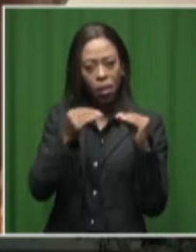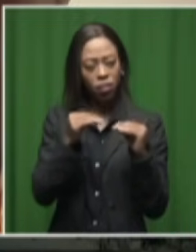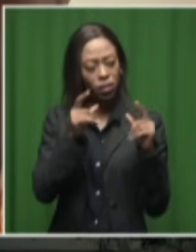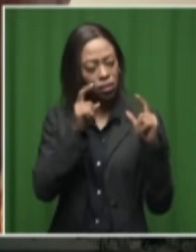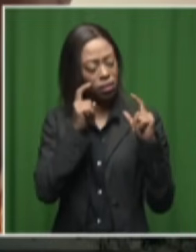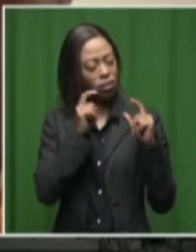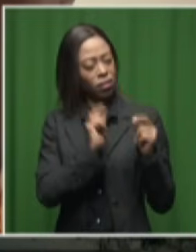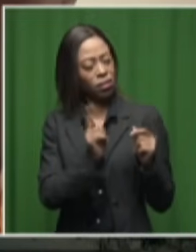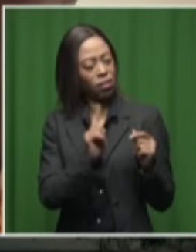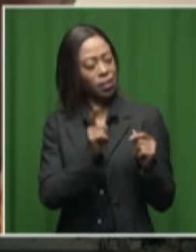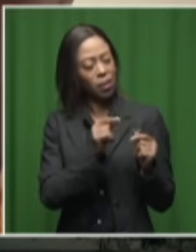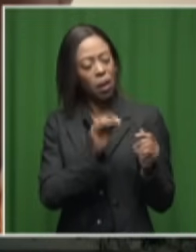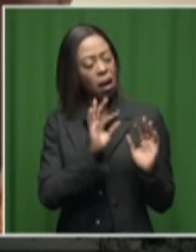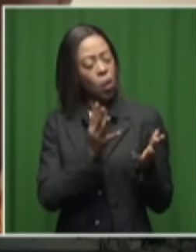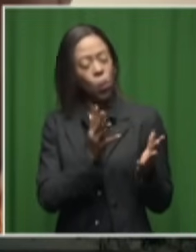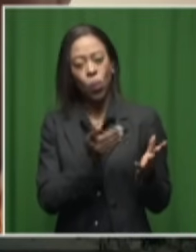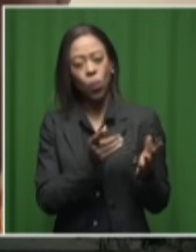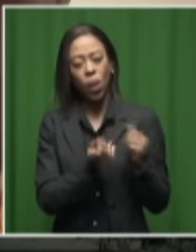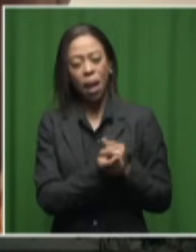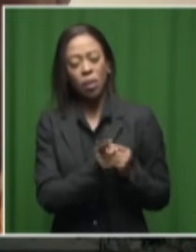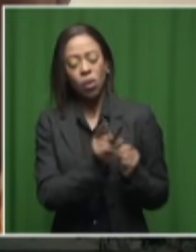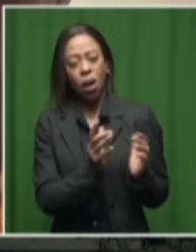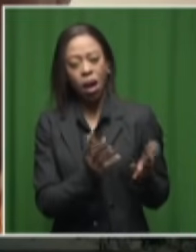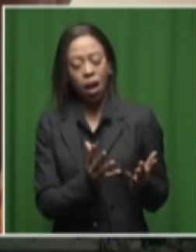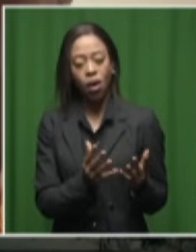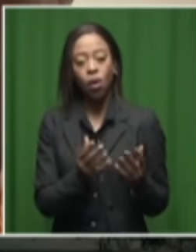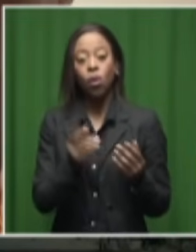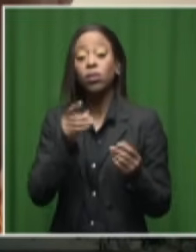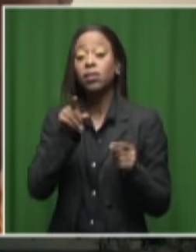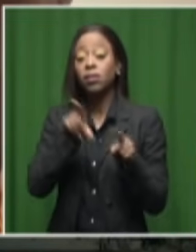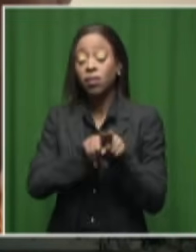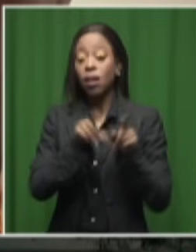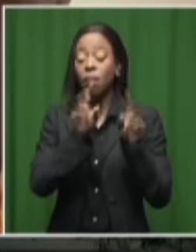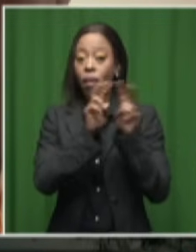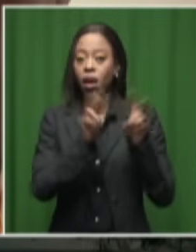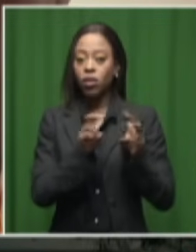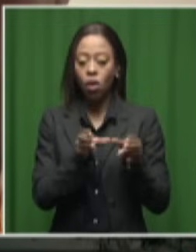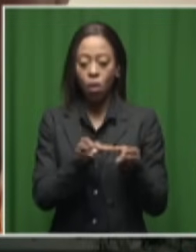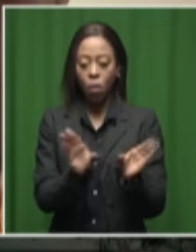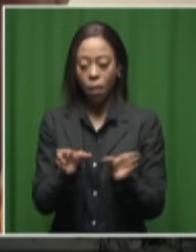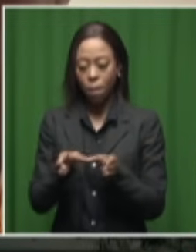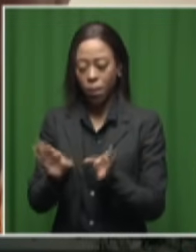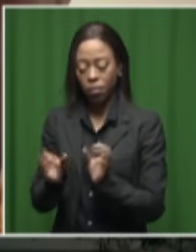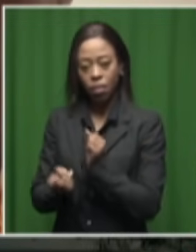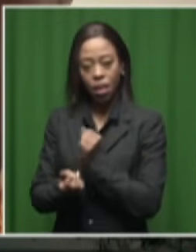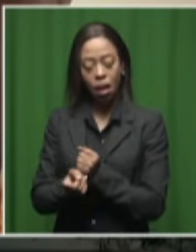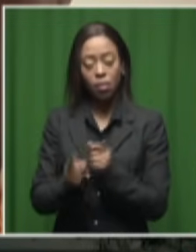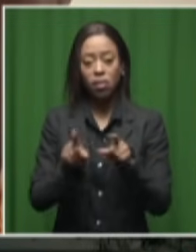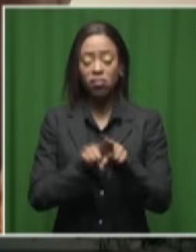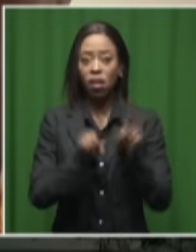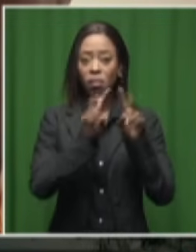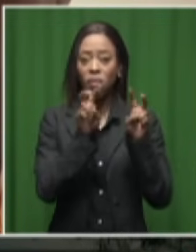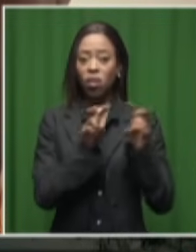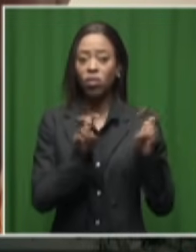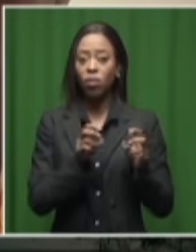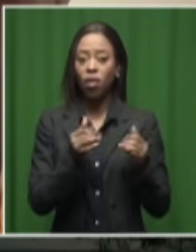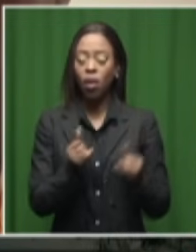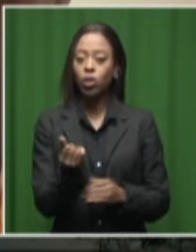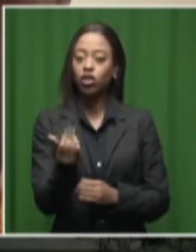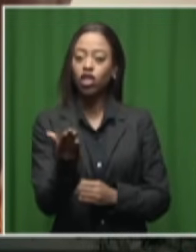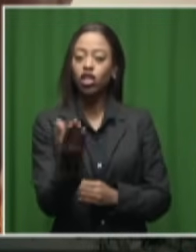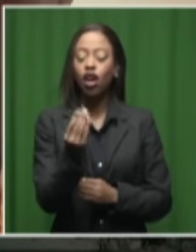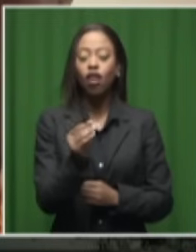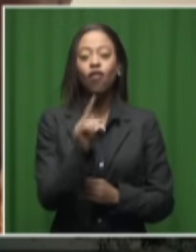a lot of questions, Minister. We have the unbundling process at ESCOM, and now ESCOM putting out, for example, a tender